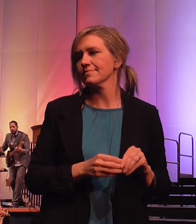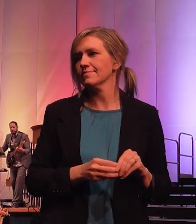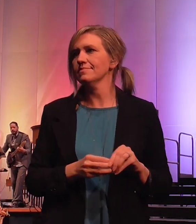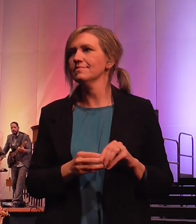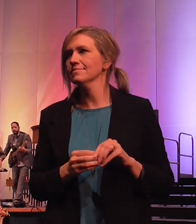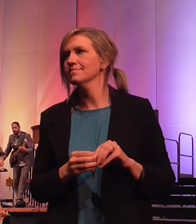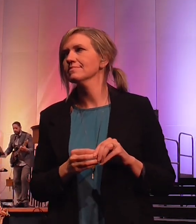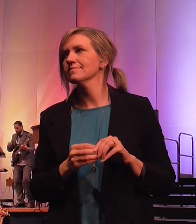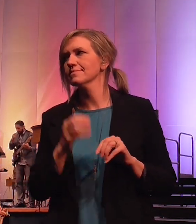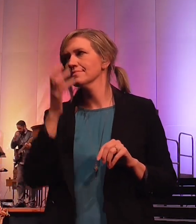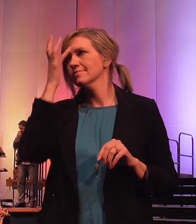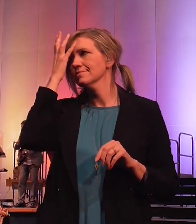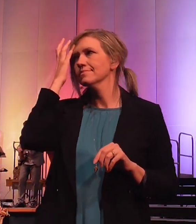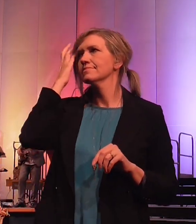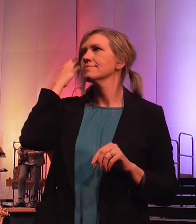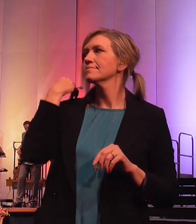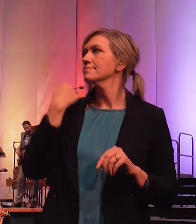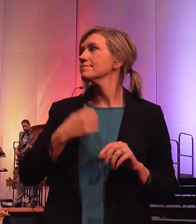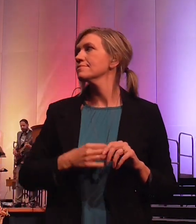love.